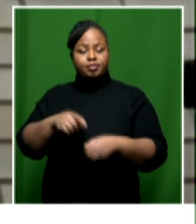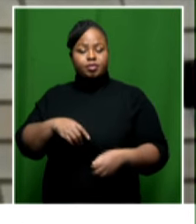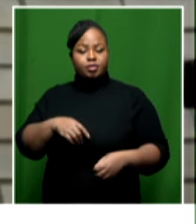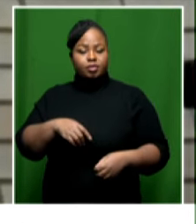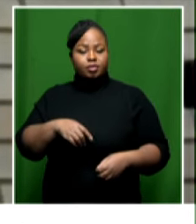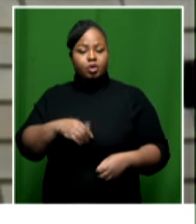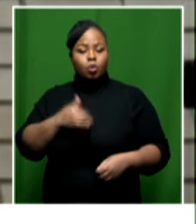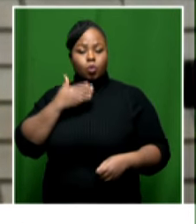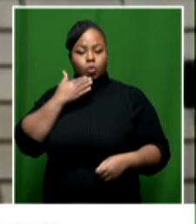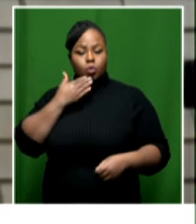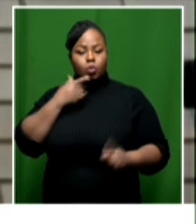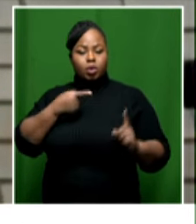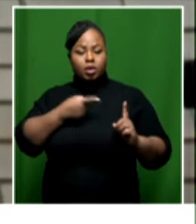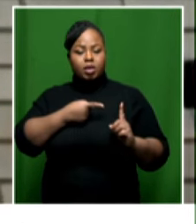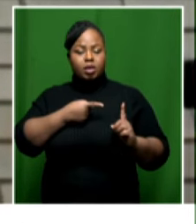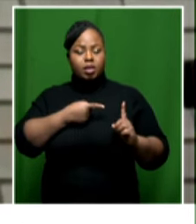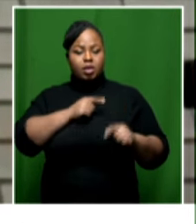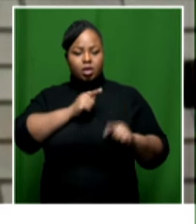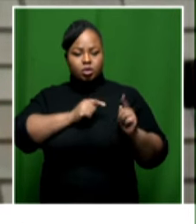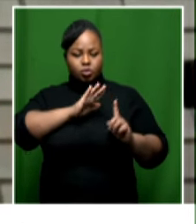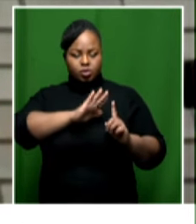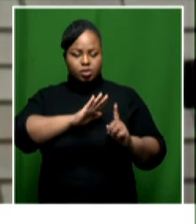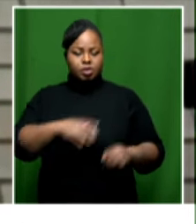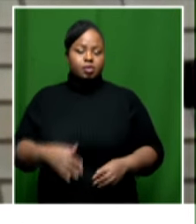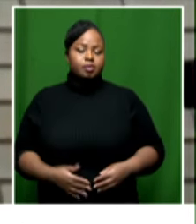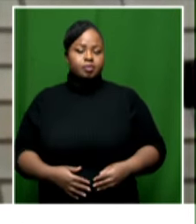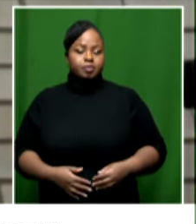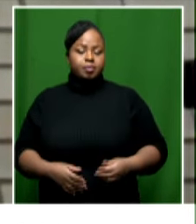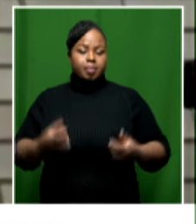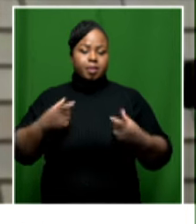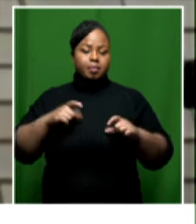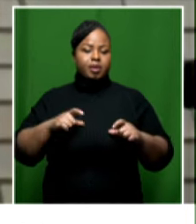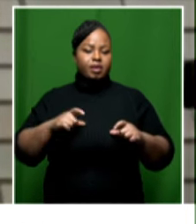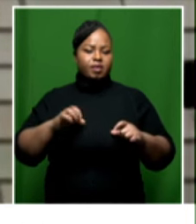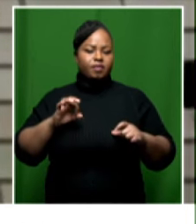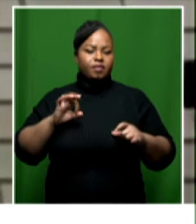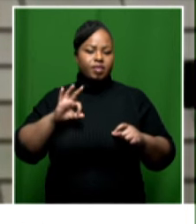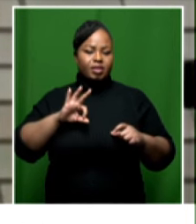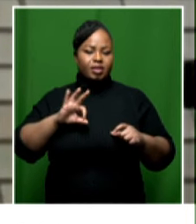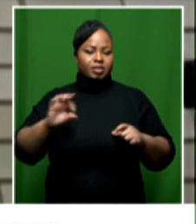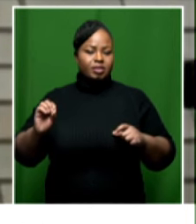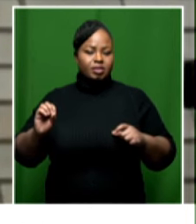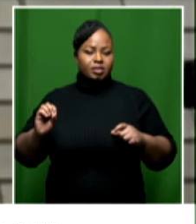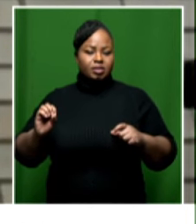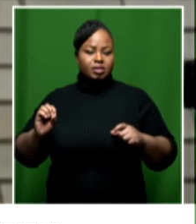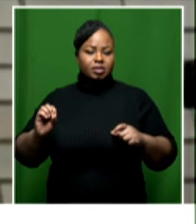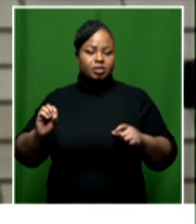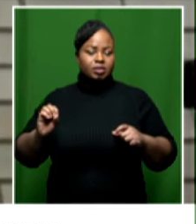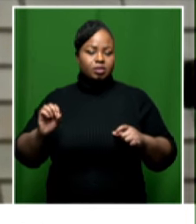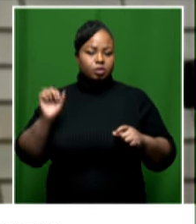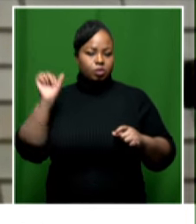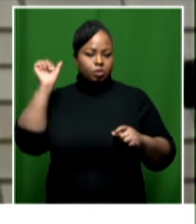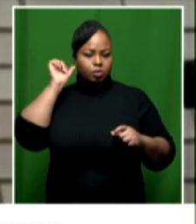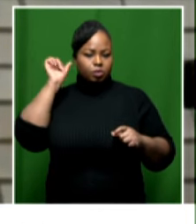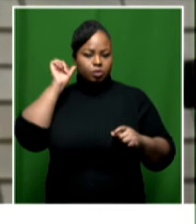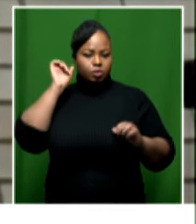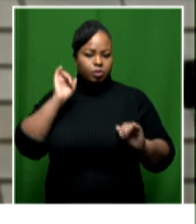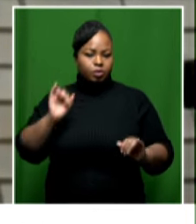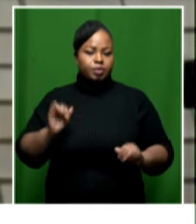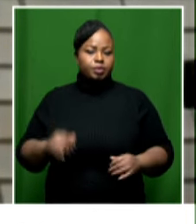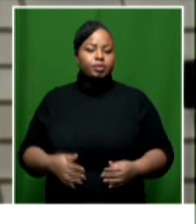by the incumbent. Paragraph 30, under the heading Interlocutory Applications, we state the